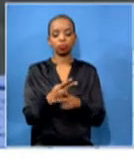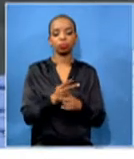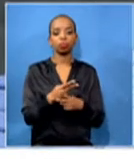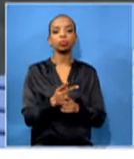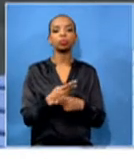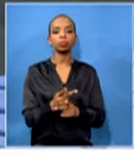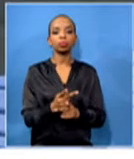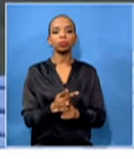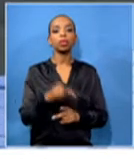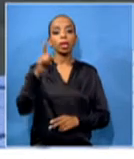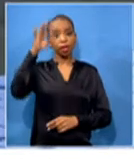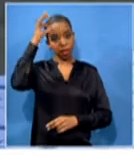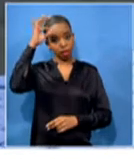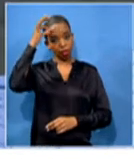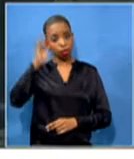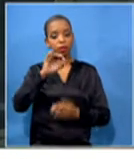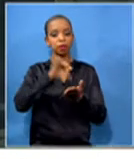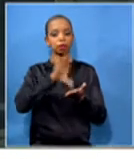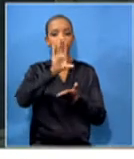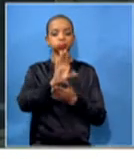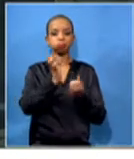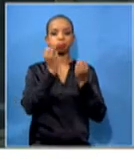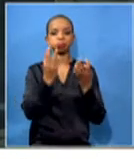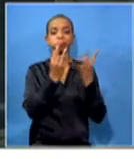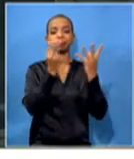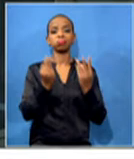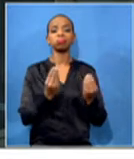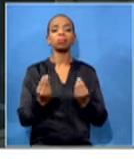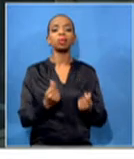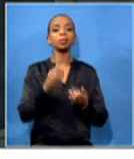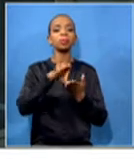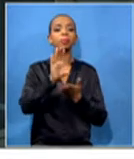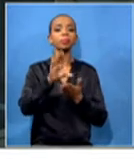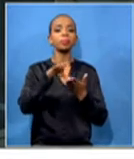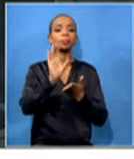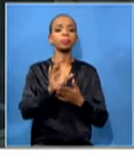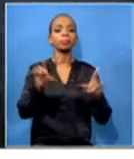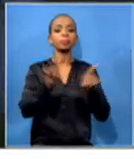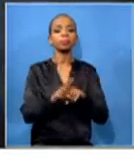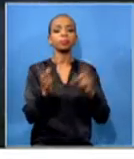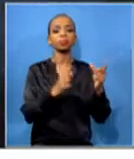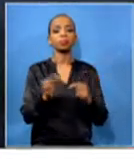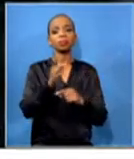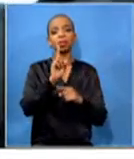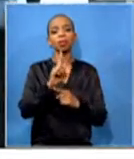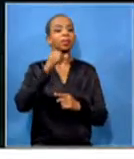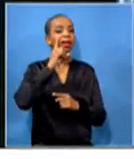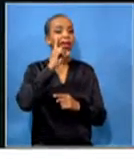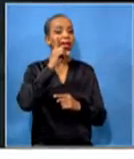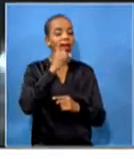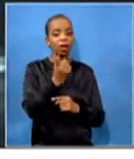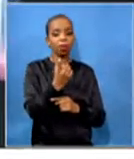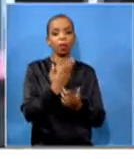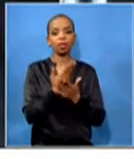governments providing billions in financing and some optimistic projections that one could be available before the year's